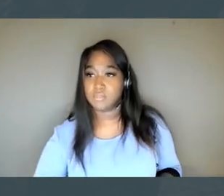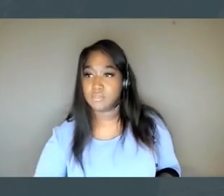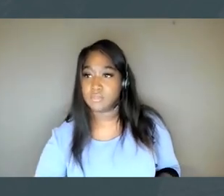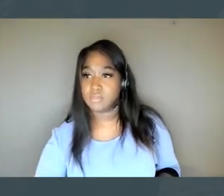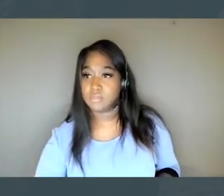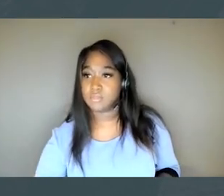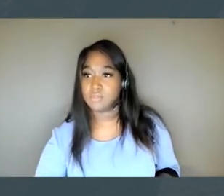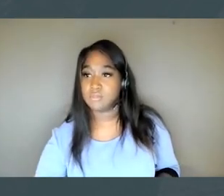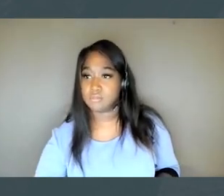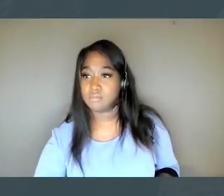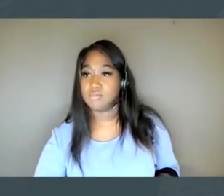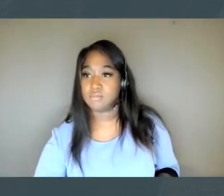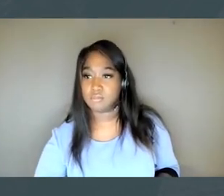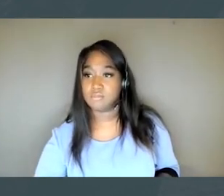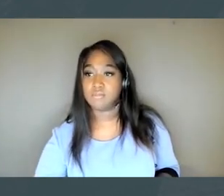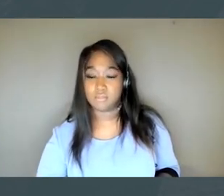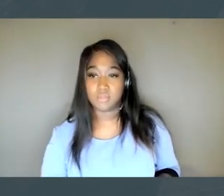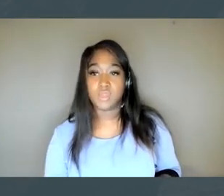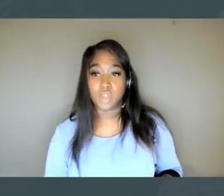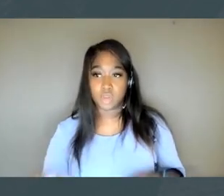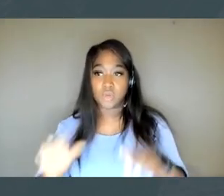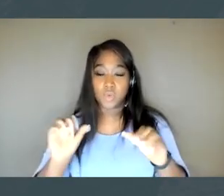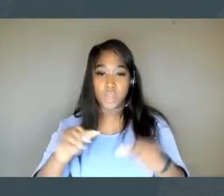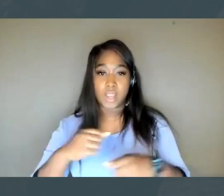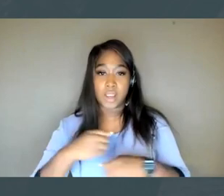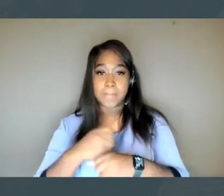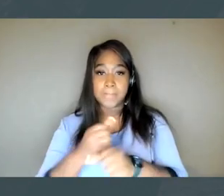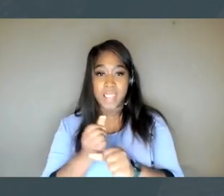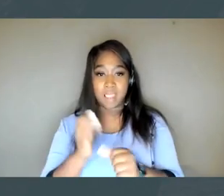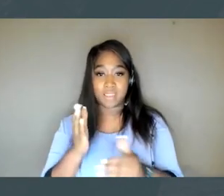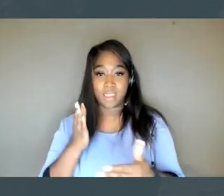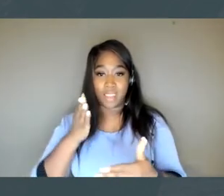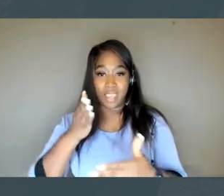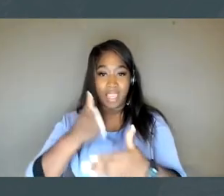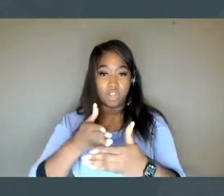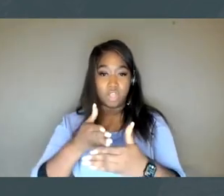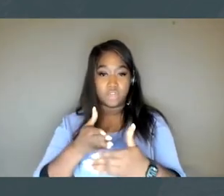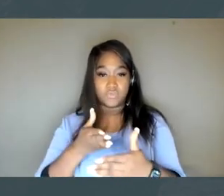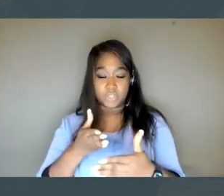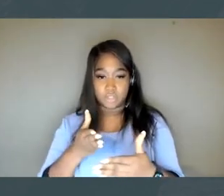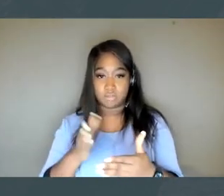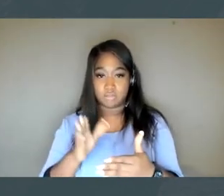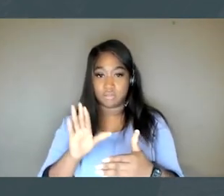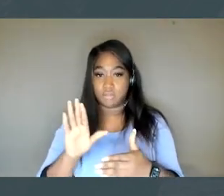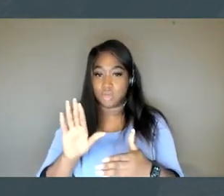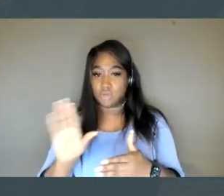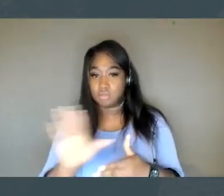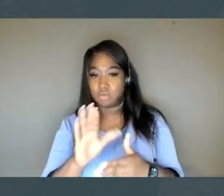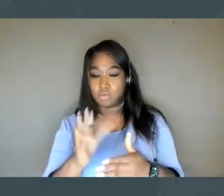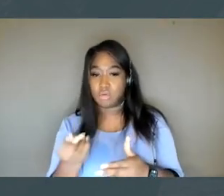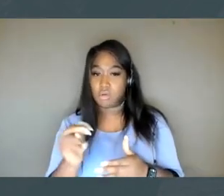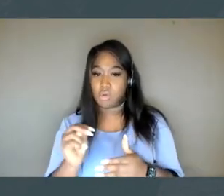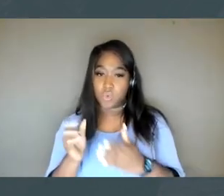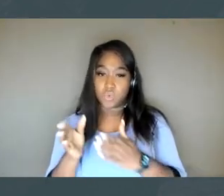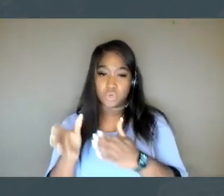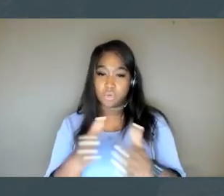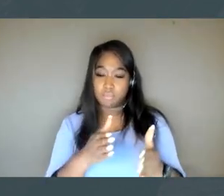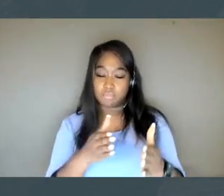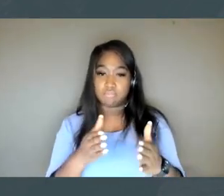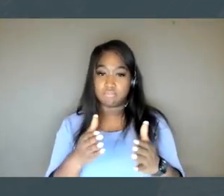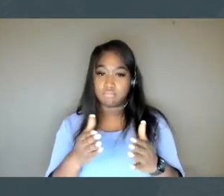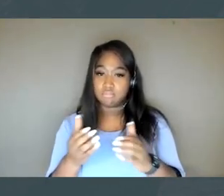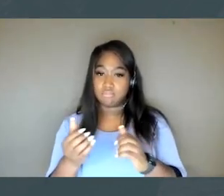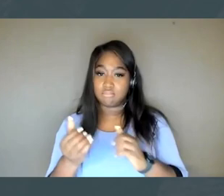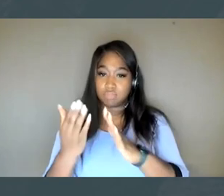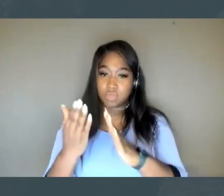an intervention on your own terms. You can make an intervention not to prove, not to make a